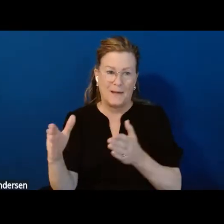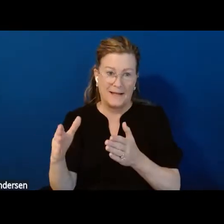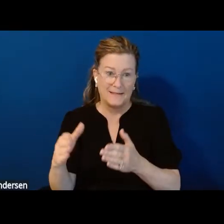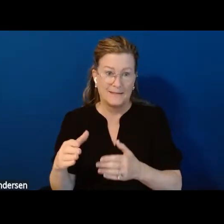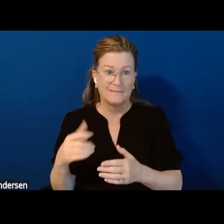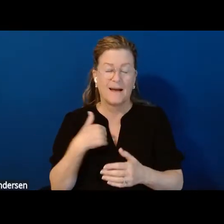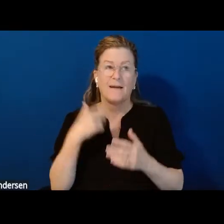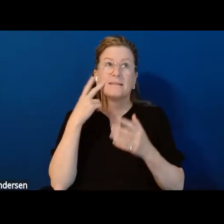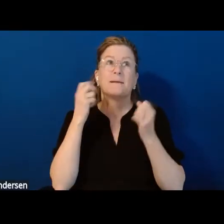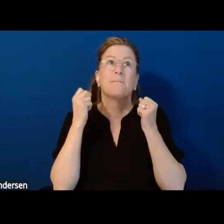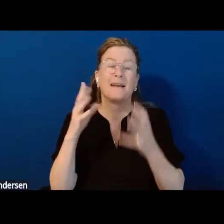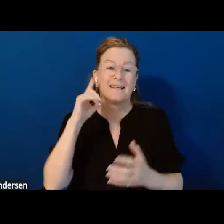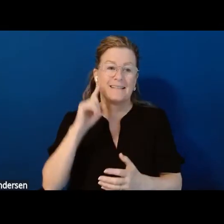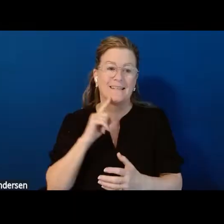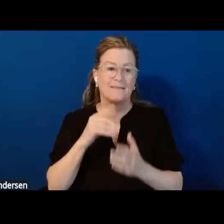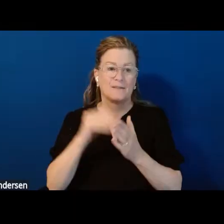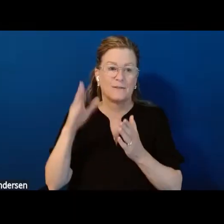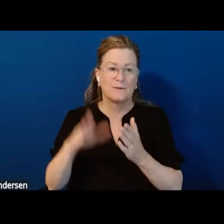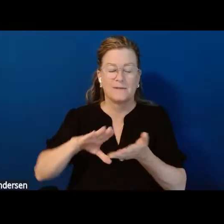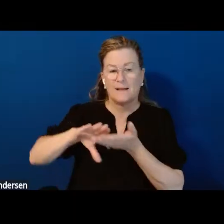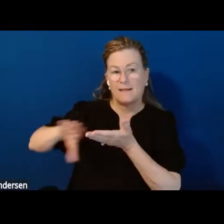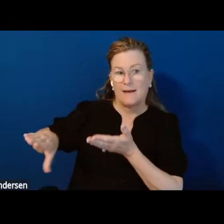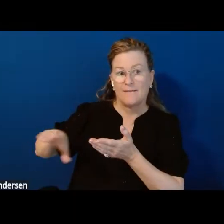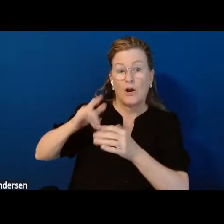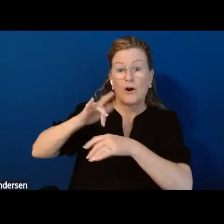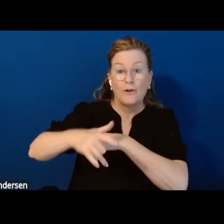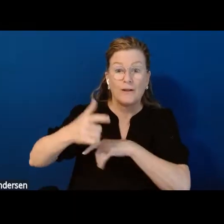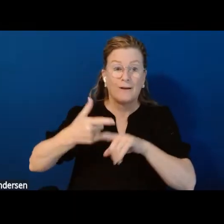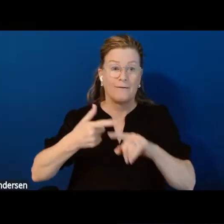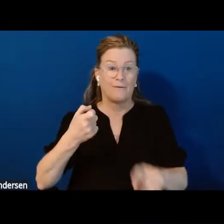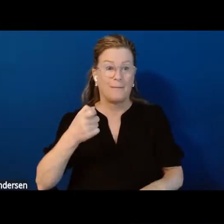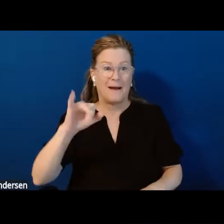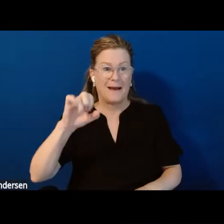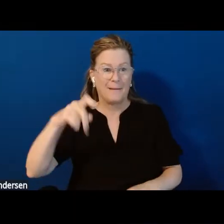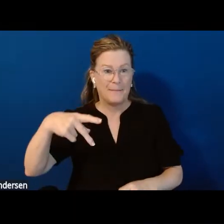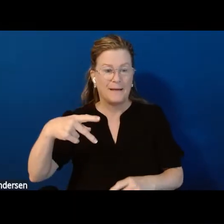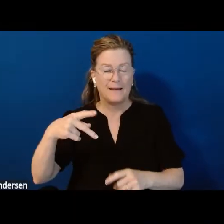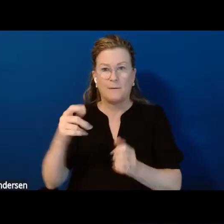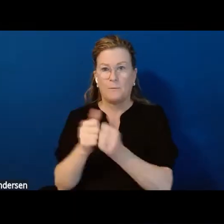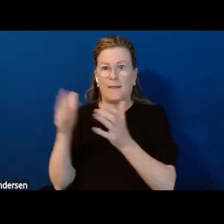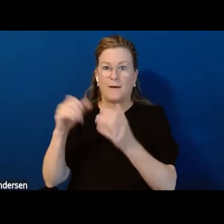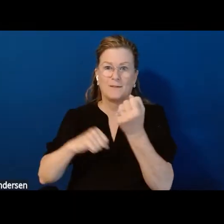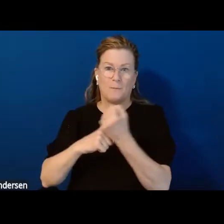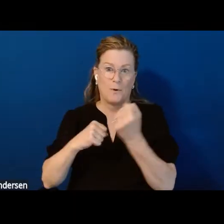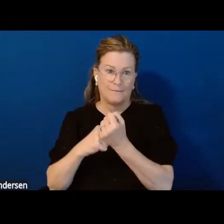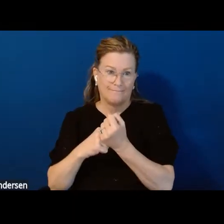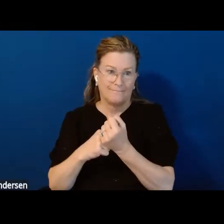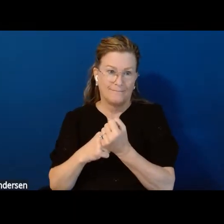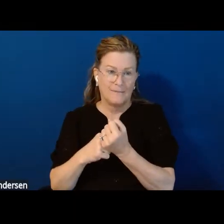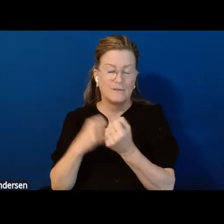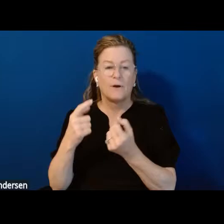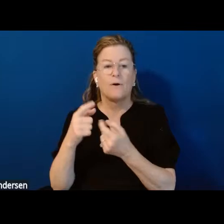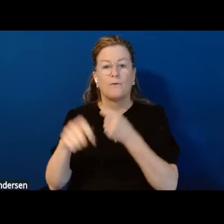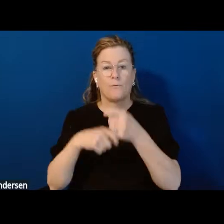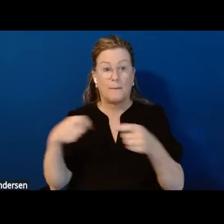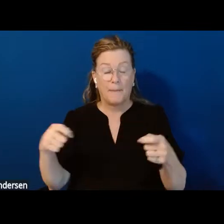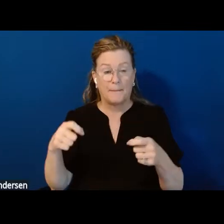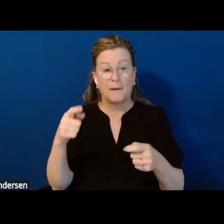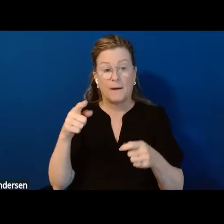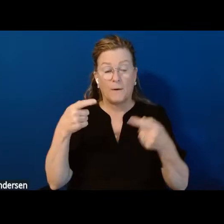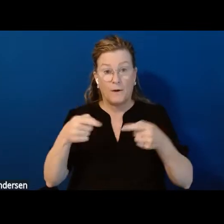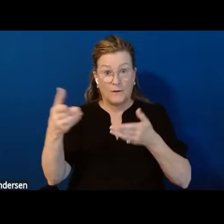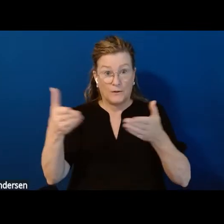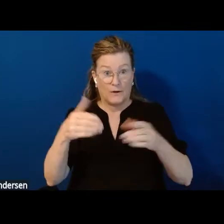seen many a deaf student exited prematurely from an IEP and left without the supports they need. So in closing, as you serve in this